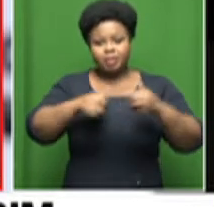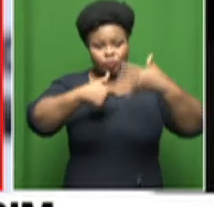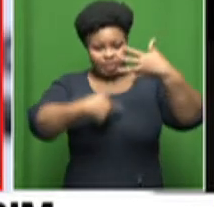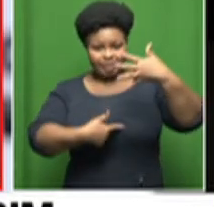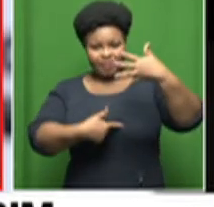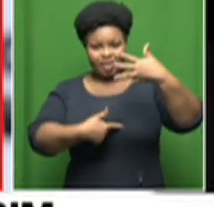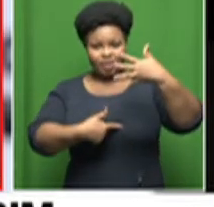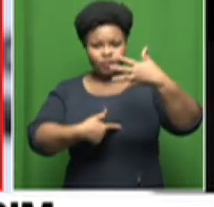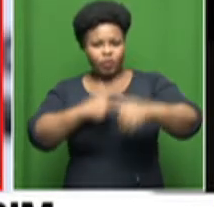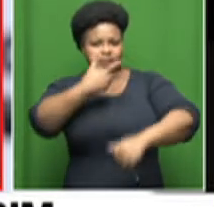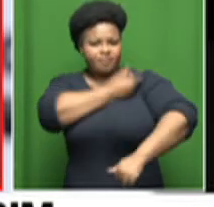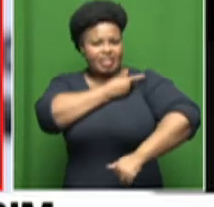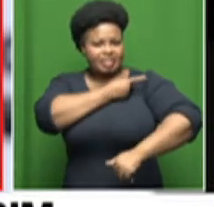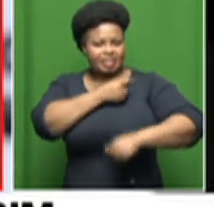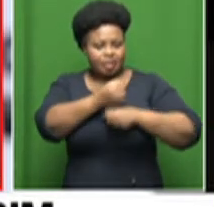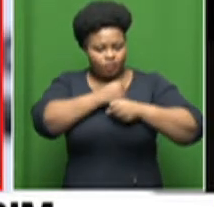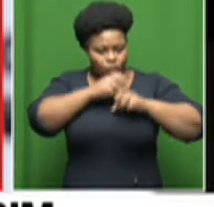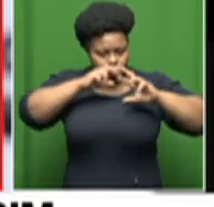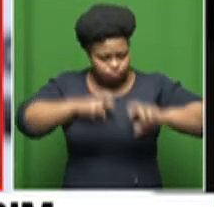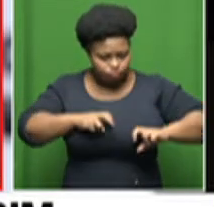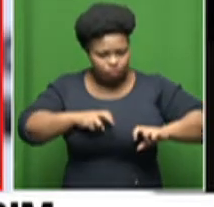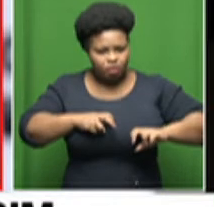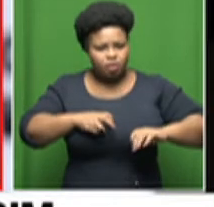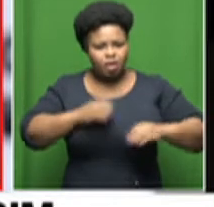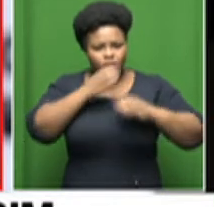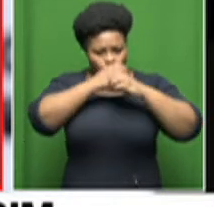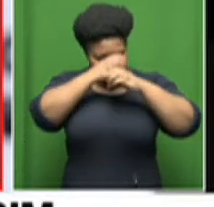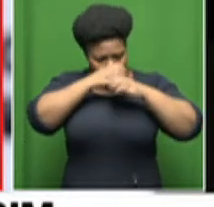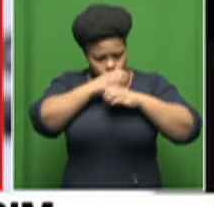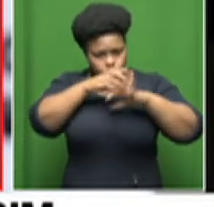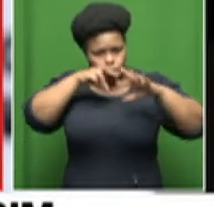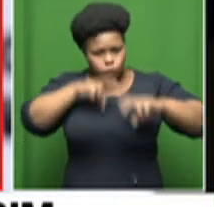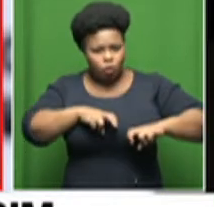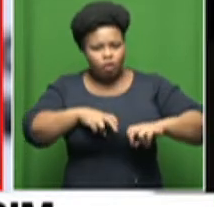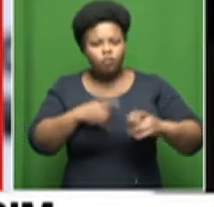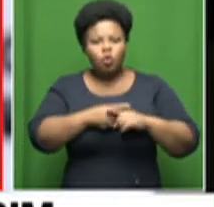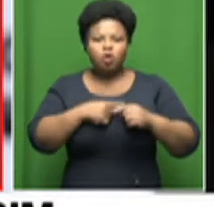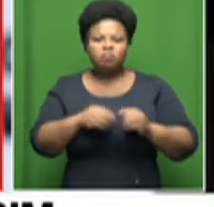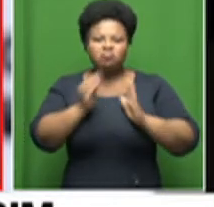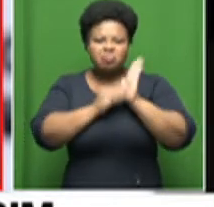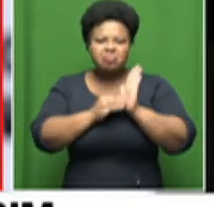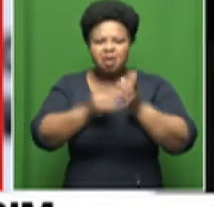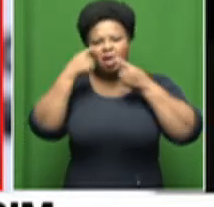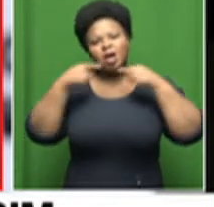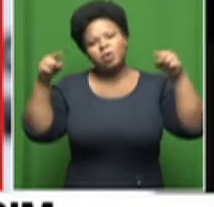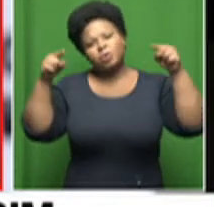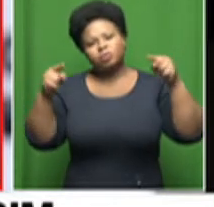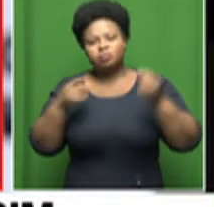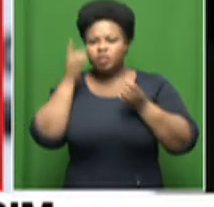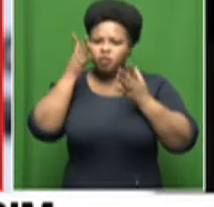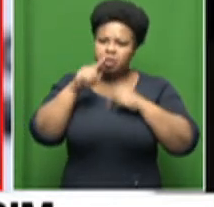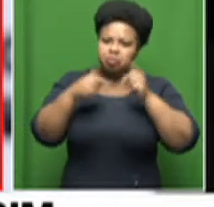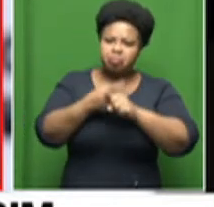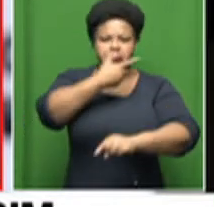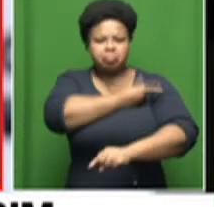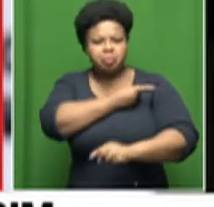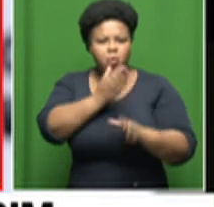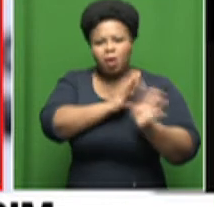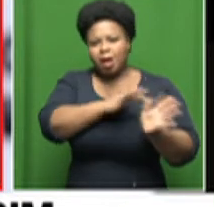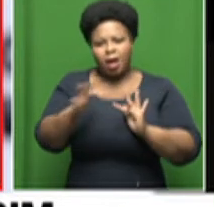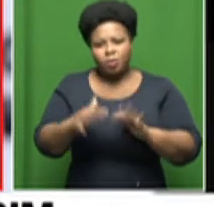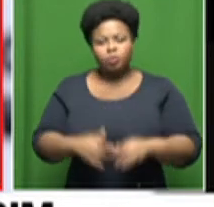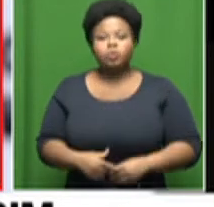trials have released, at least through press releases or published papers, information about their vaccine. So